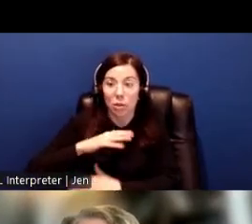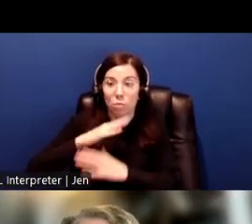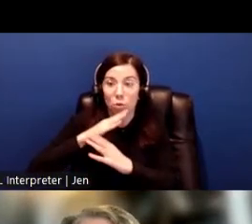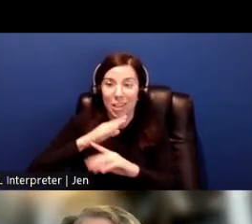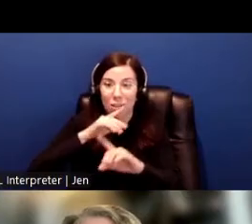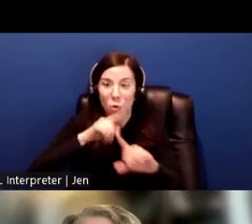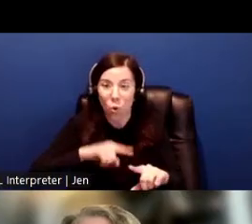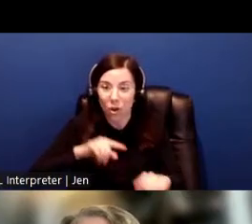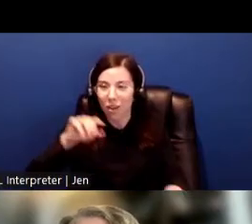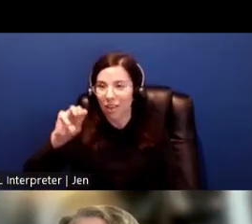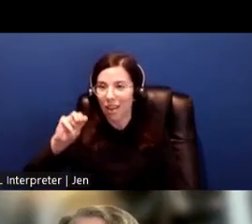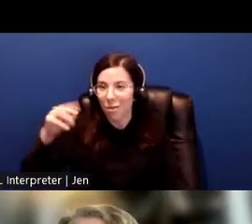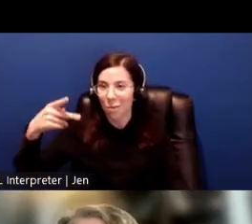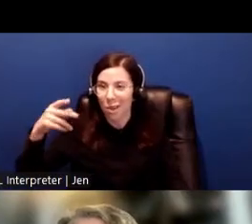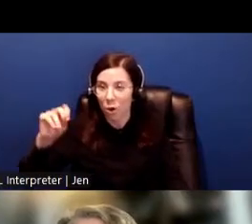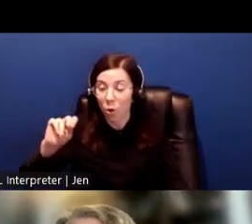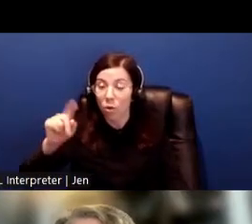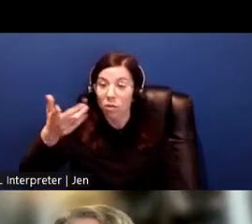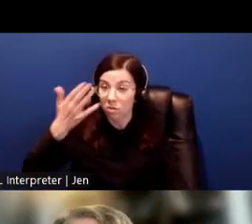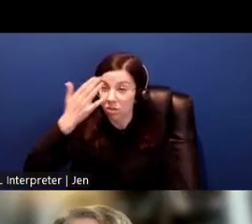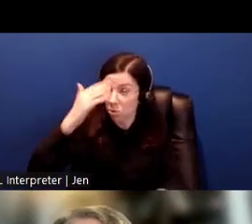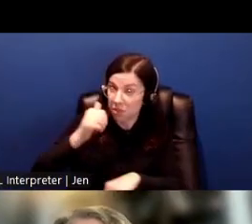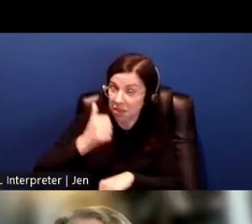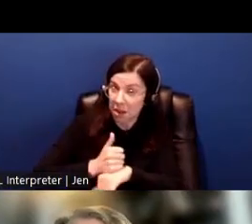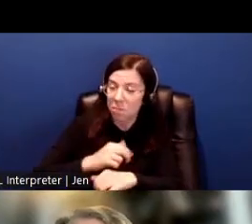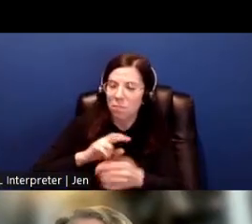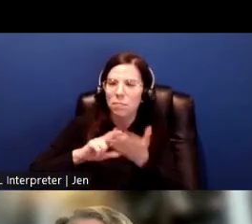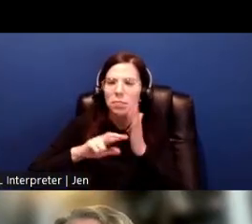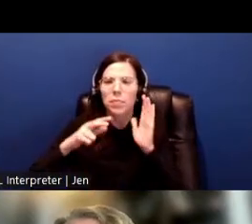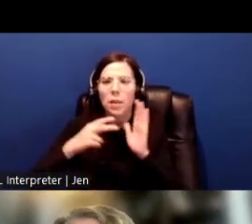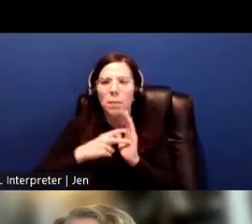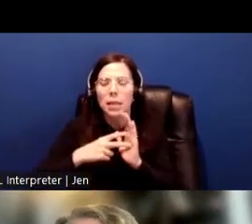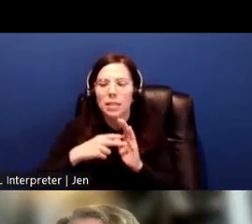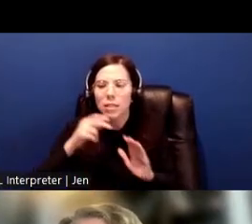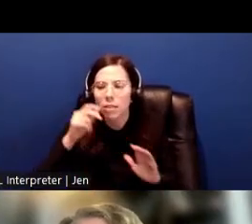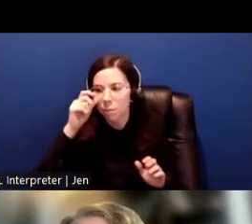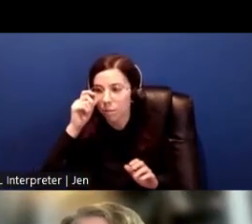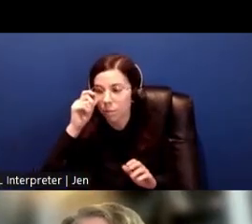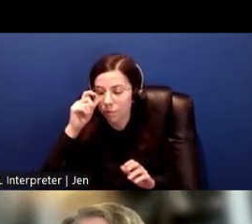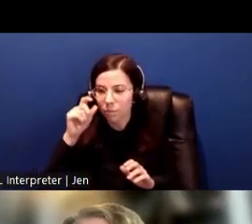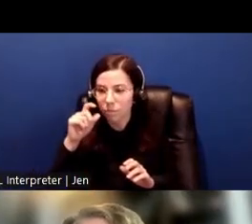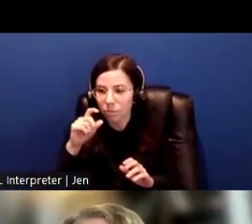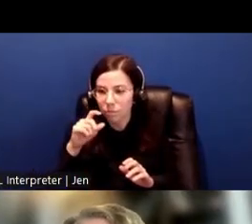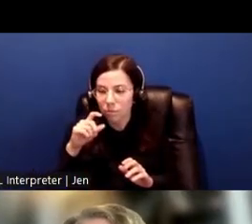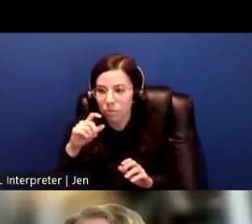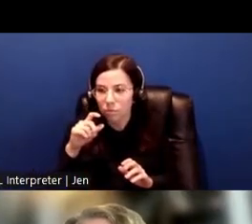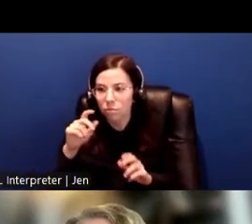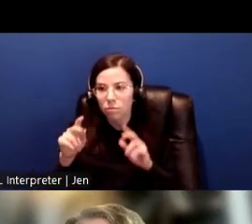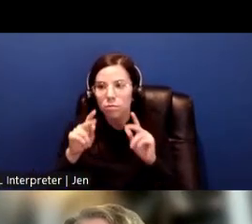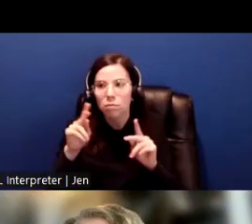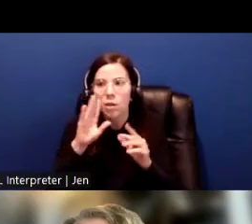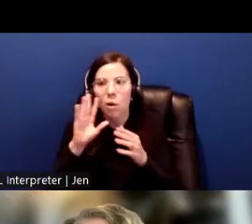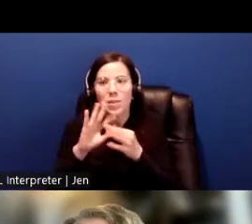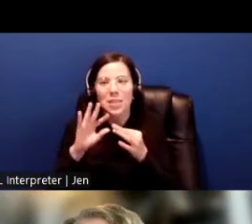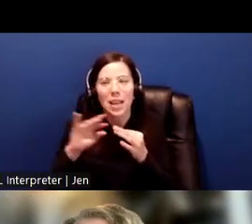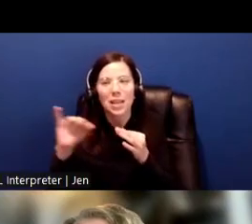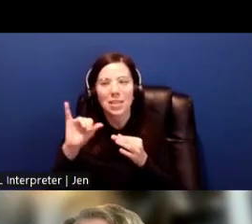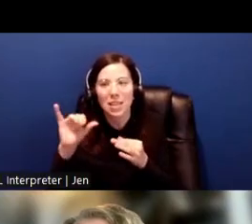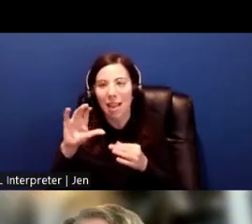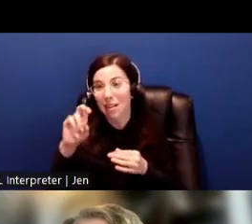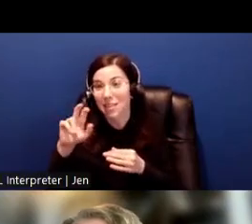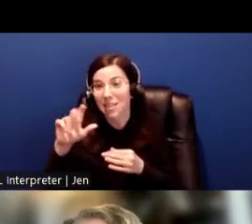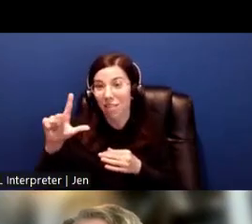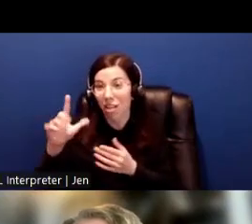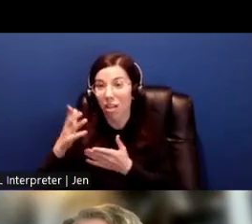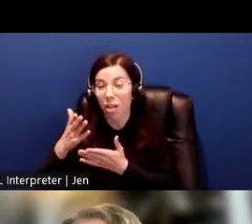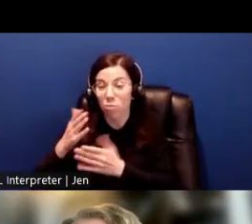So a military protective order goes through it is, people say that it's like a civil protective order. It's really not.